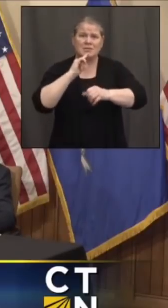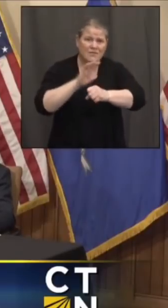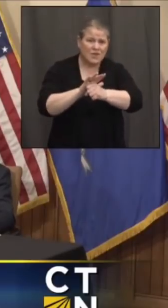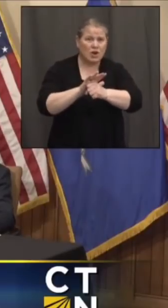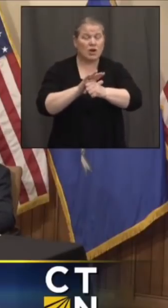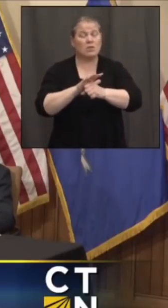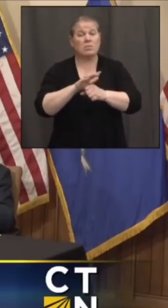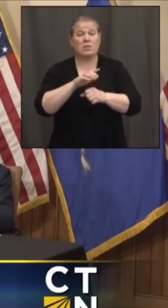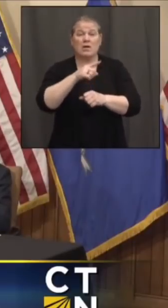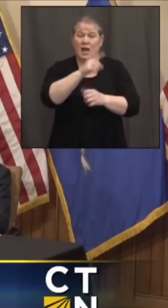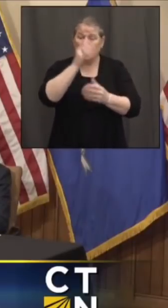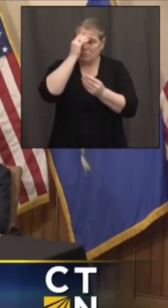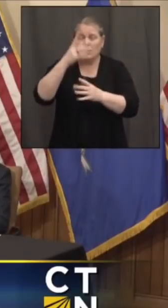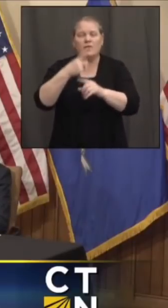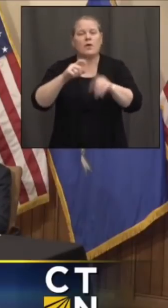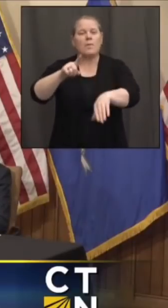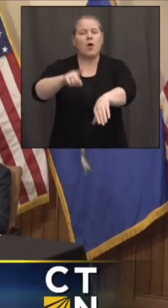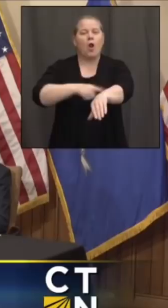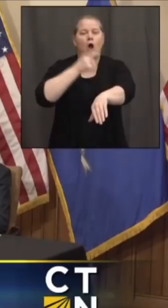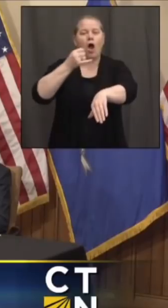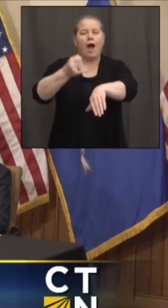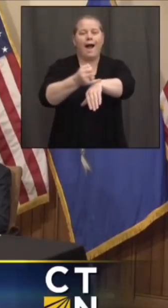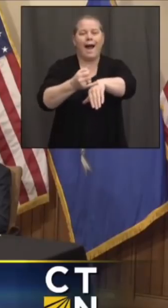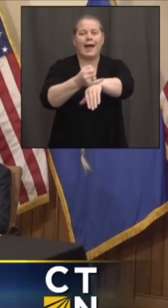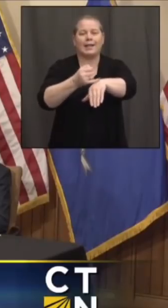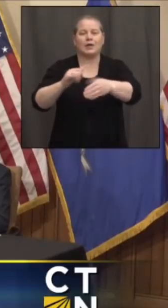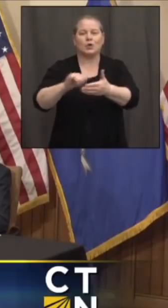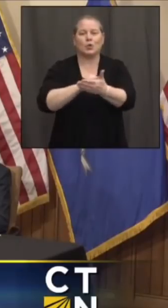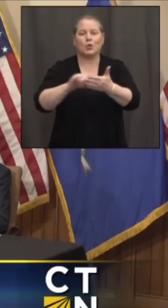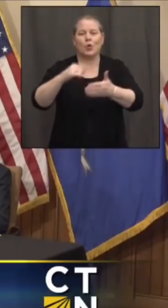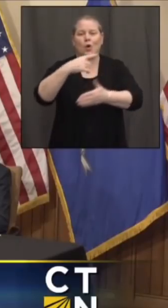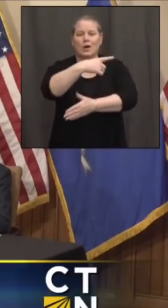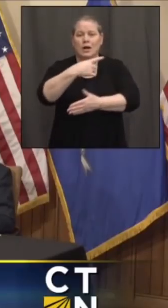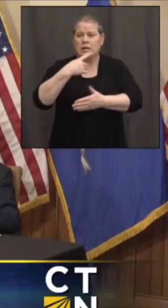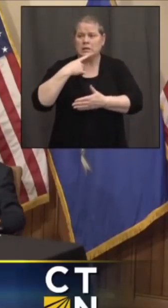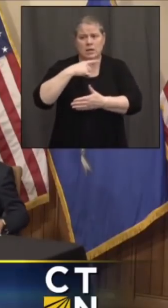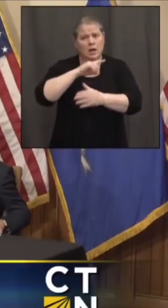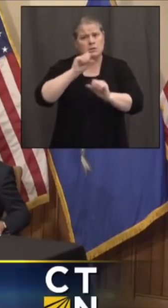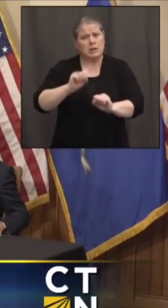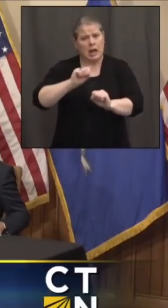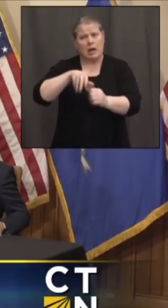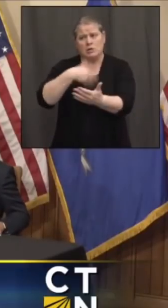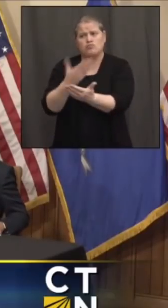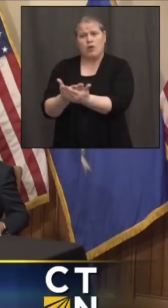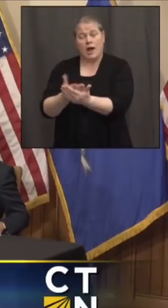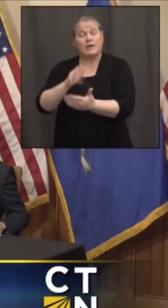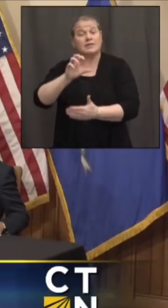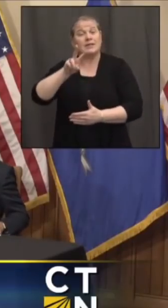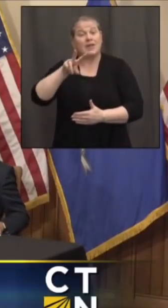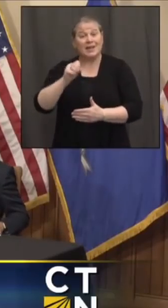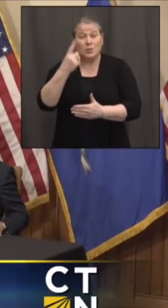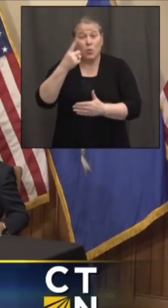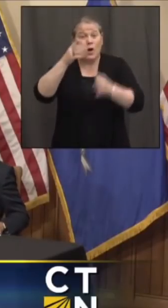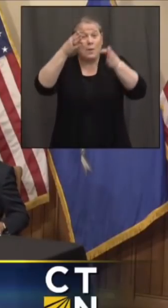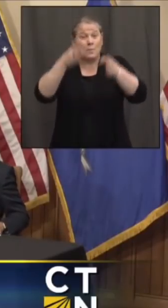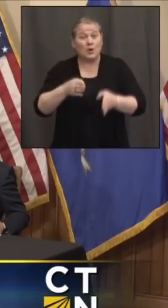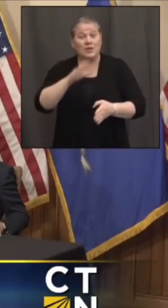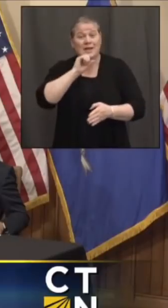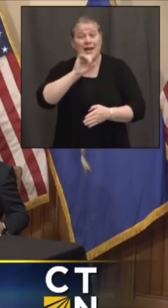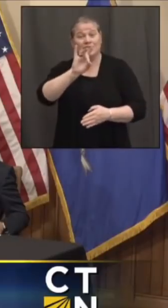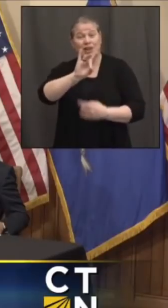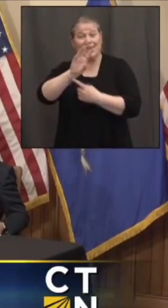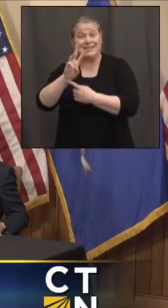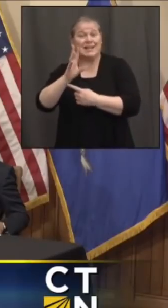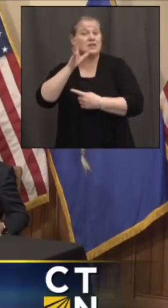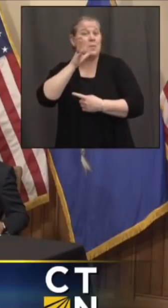coming from Long Island saying that this was the place for them to be able to go. They arrived here once and she even brought her 86-year-old mother